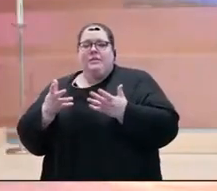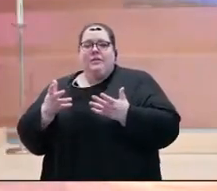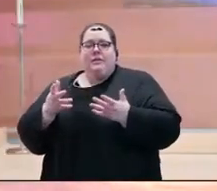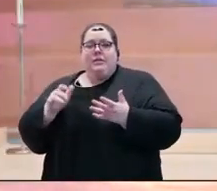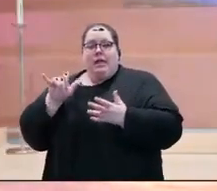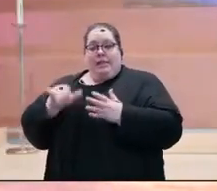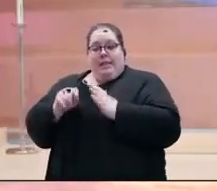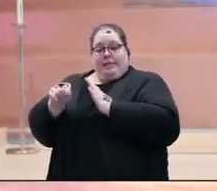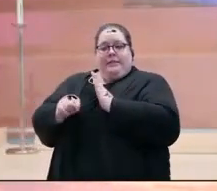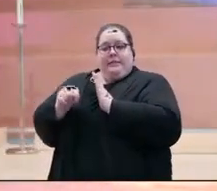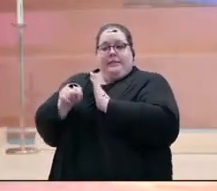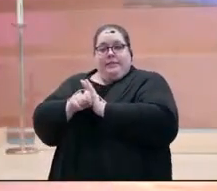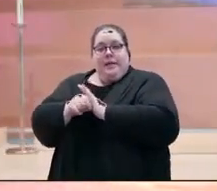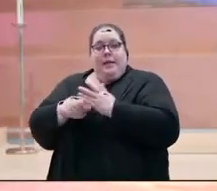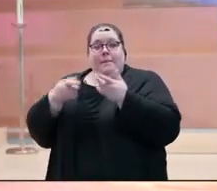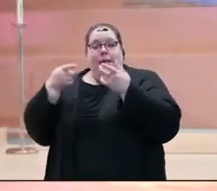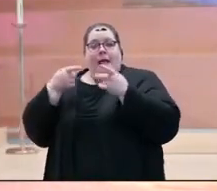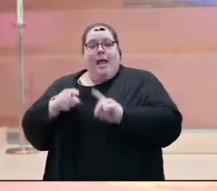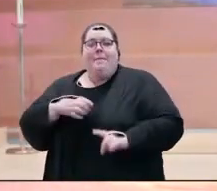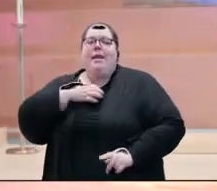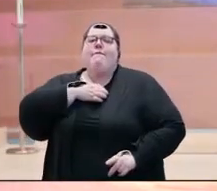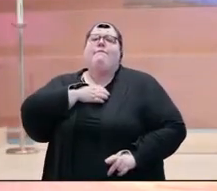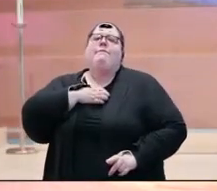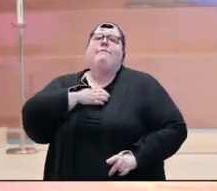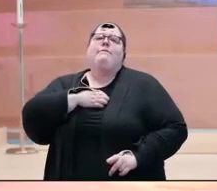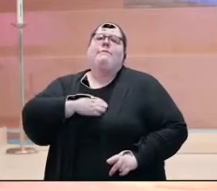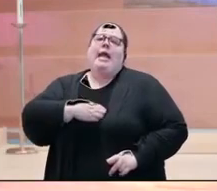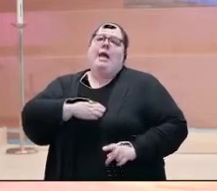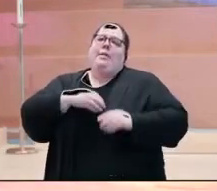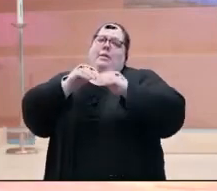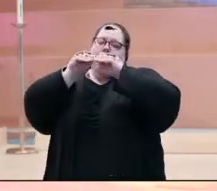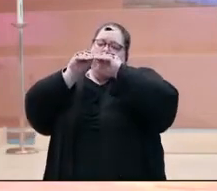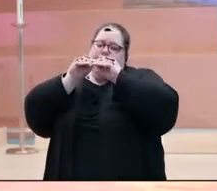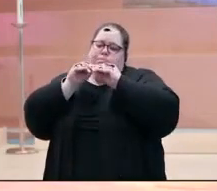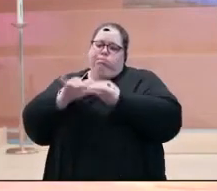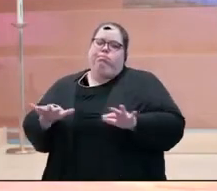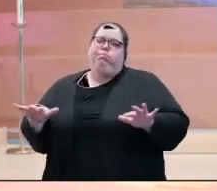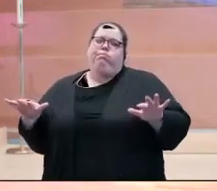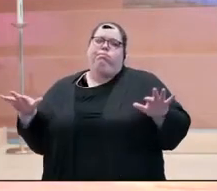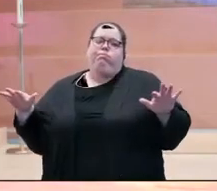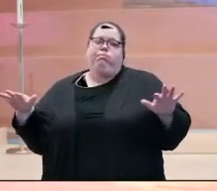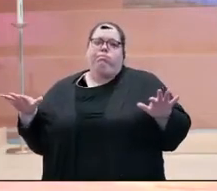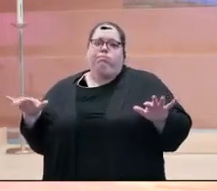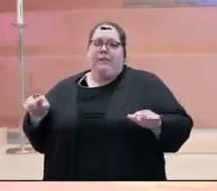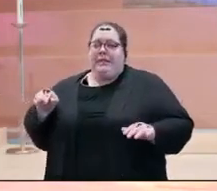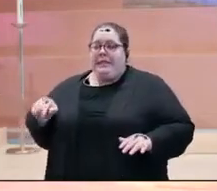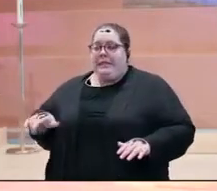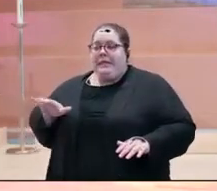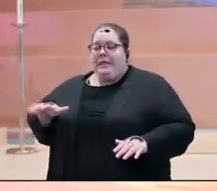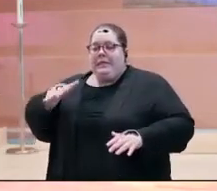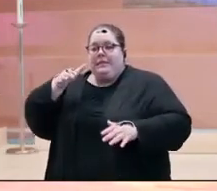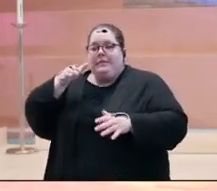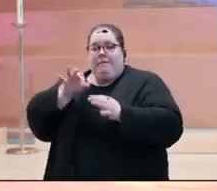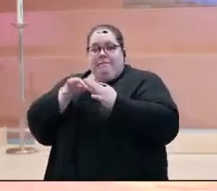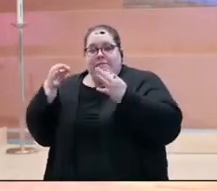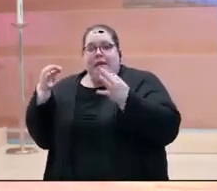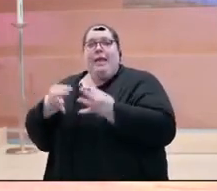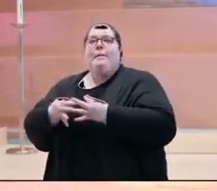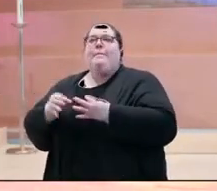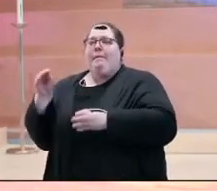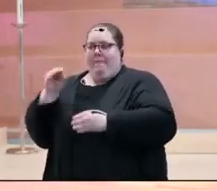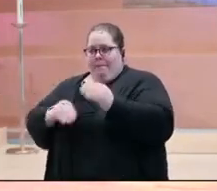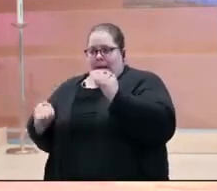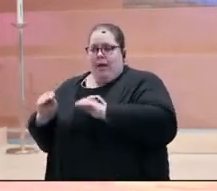at that time, a famine sweeps over the land of Canaan. And so he and his entire family, they have to pack up and move